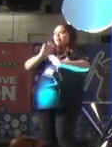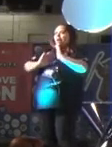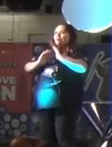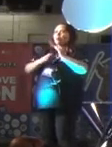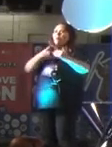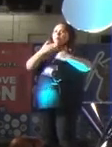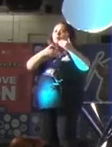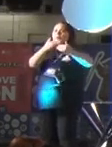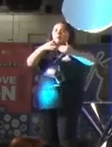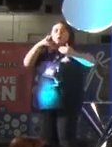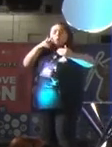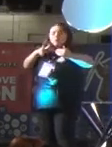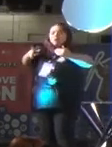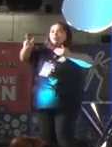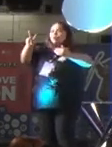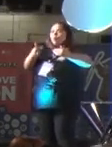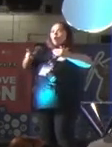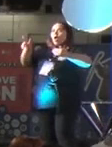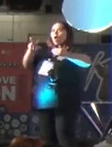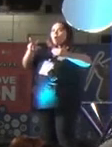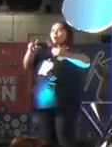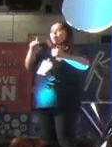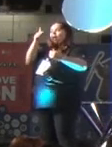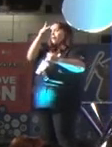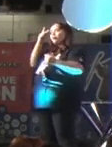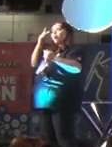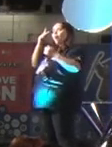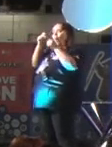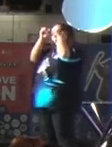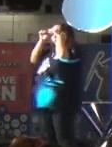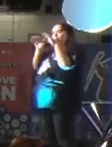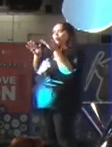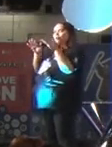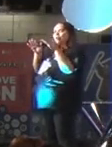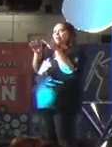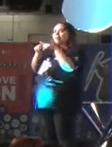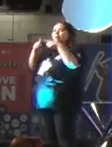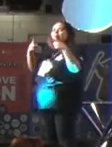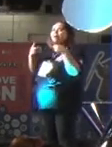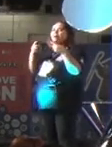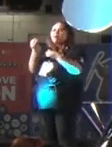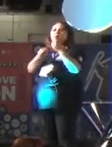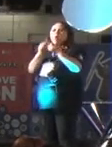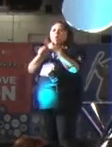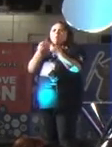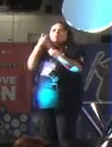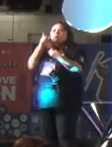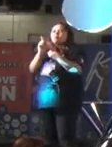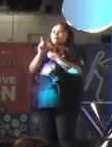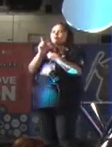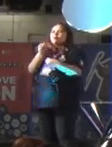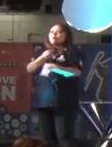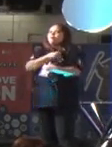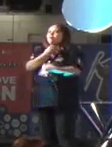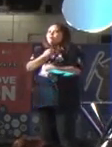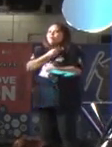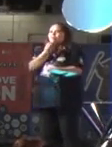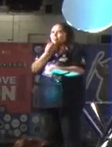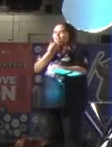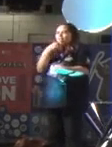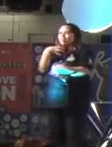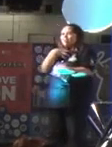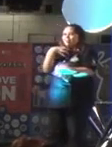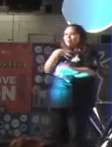condition of autism. But because you get to experience it, you learn something on